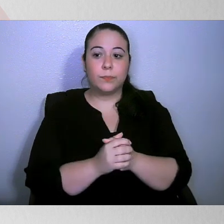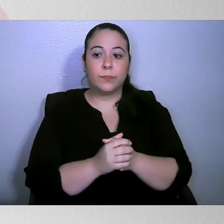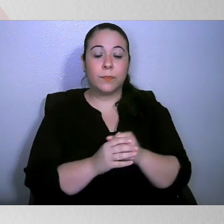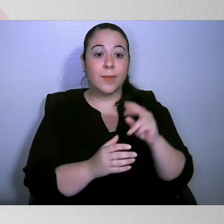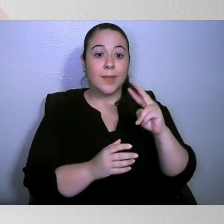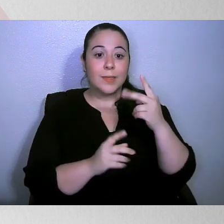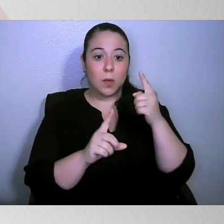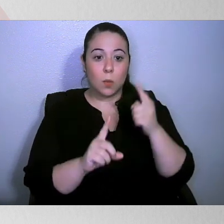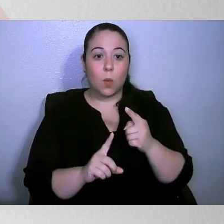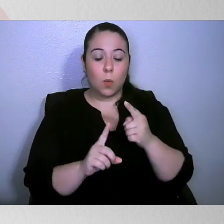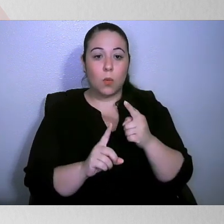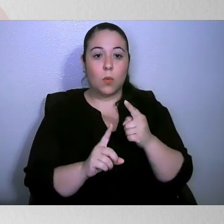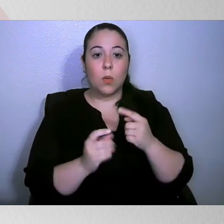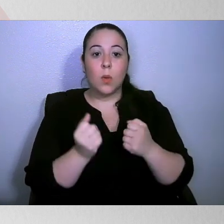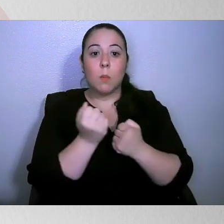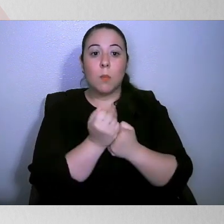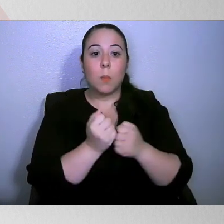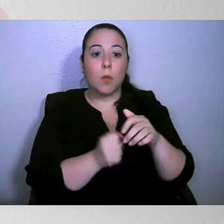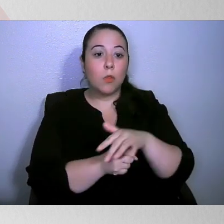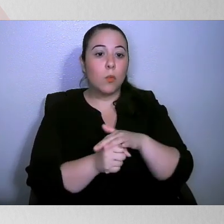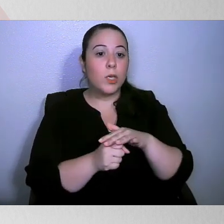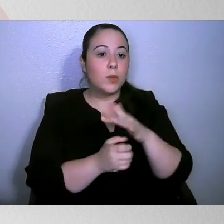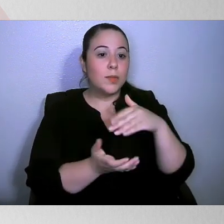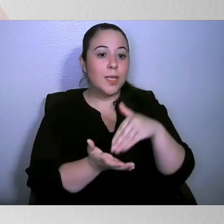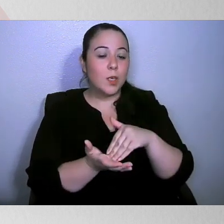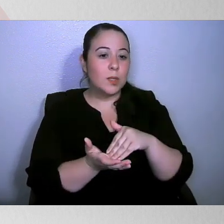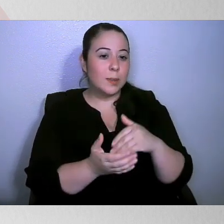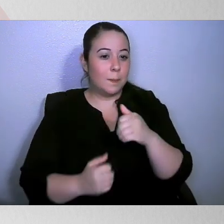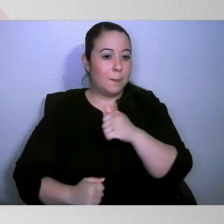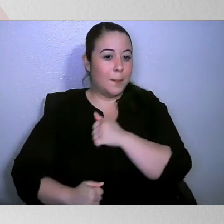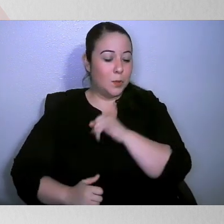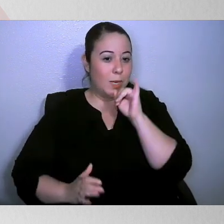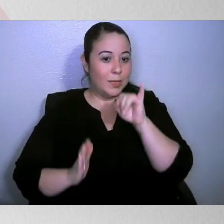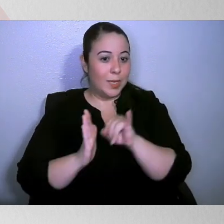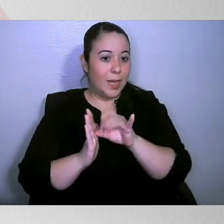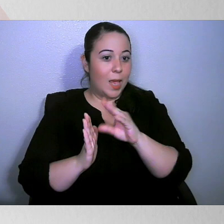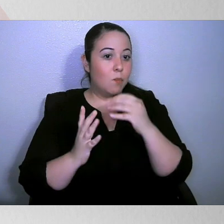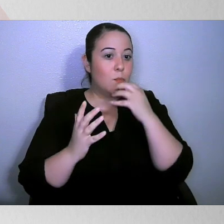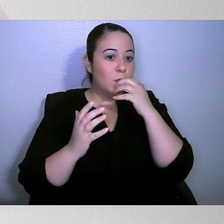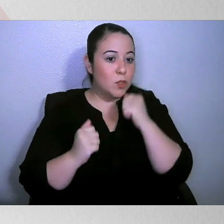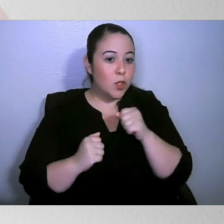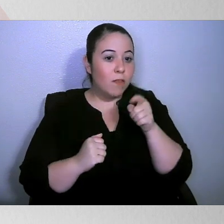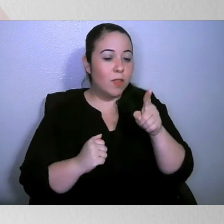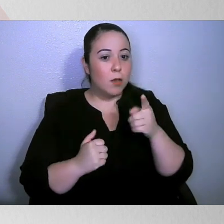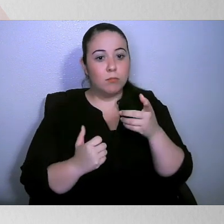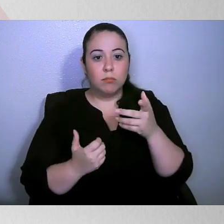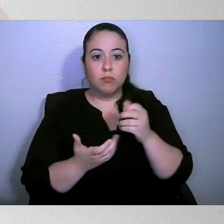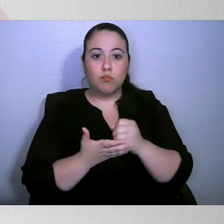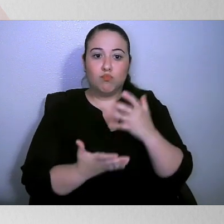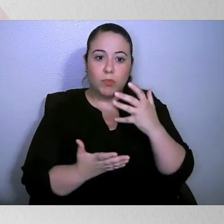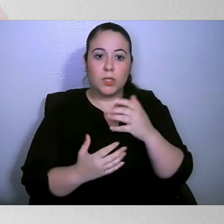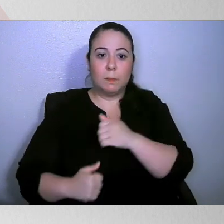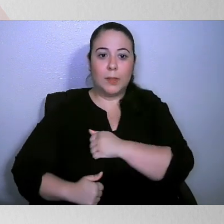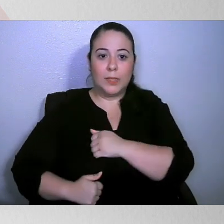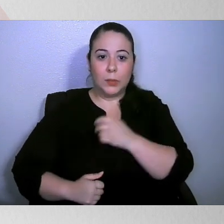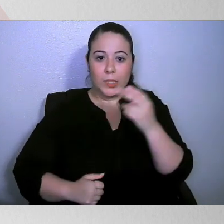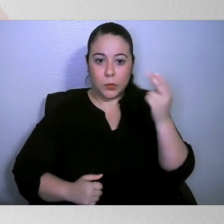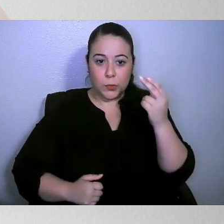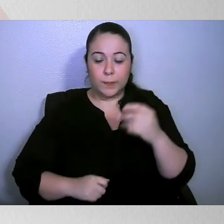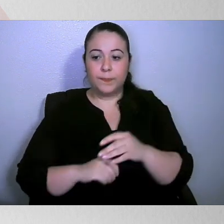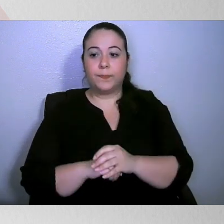2, promote the regional center's military identity and preserve Port San Antonio's rich military history. Goal number